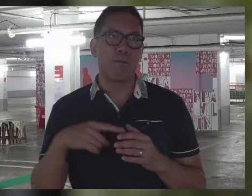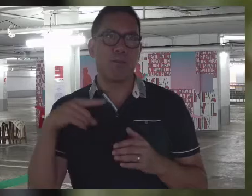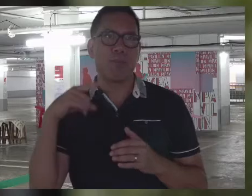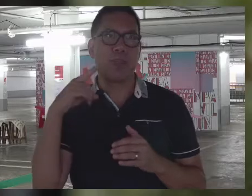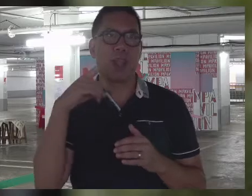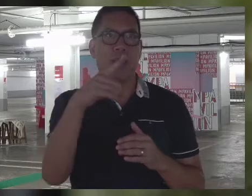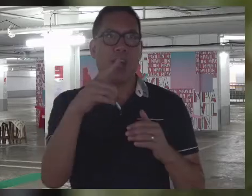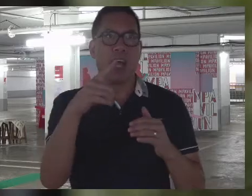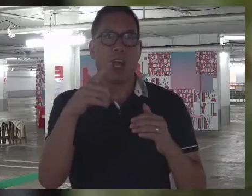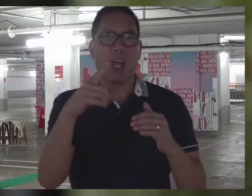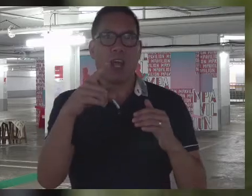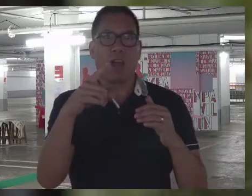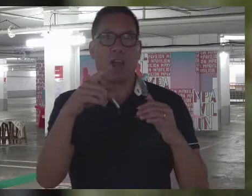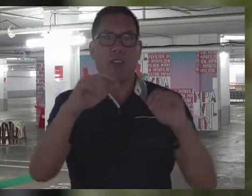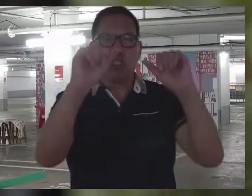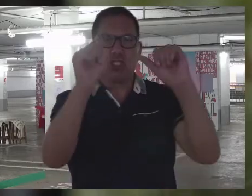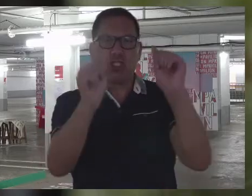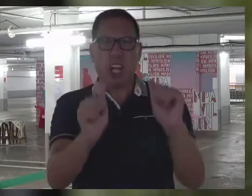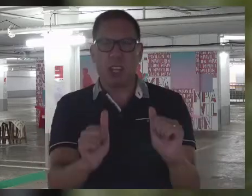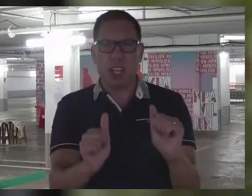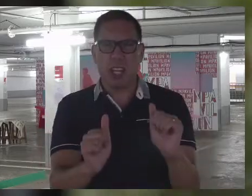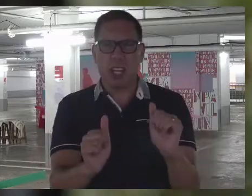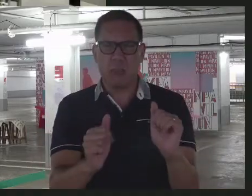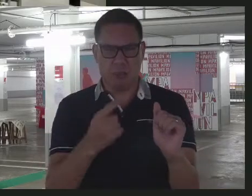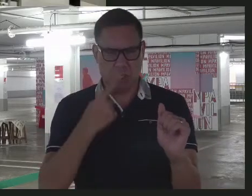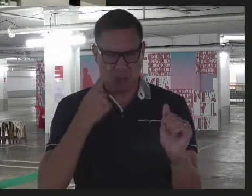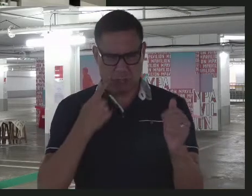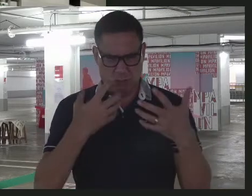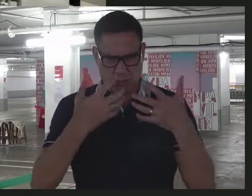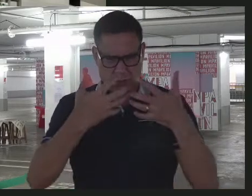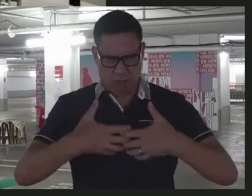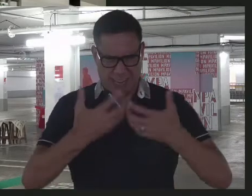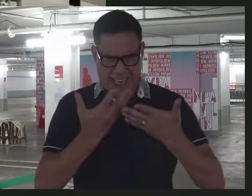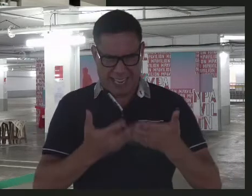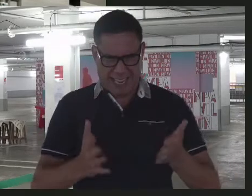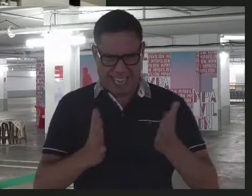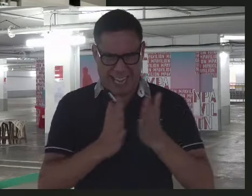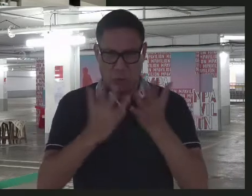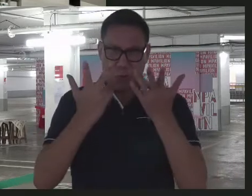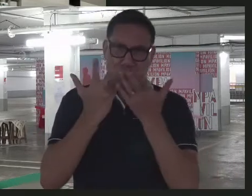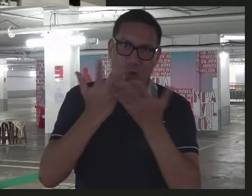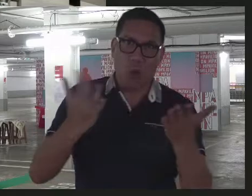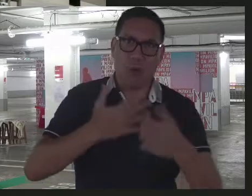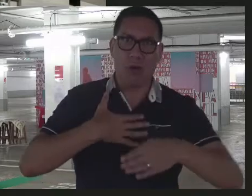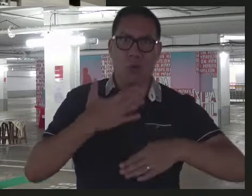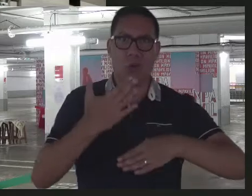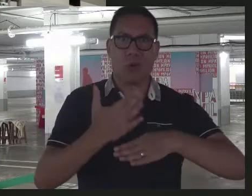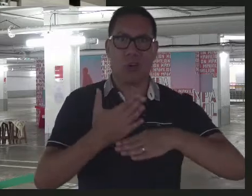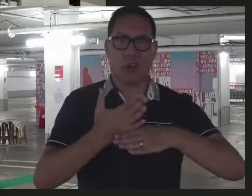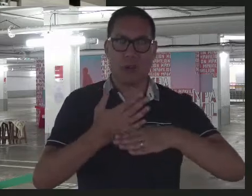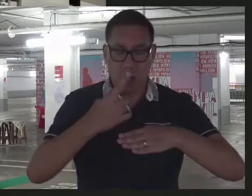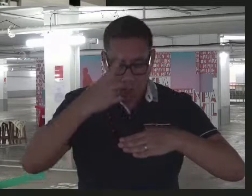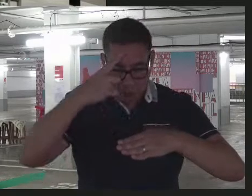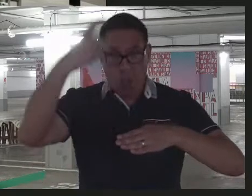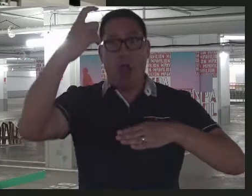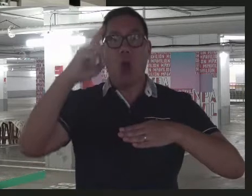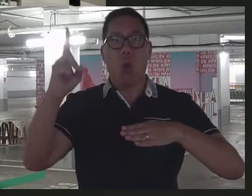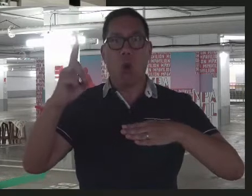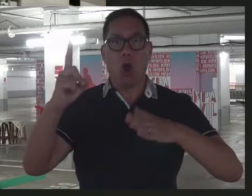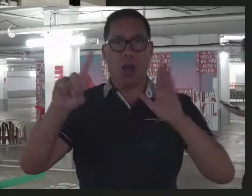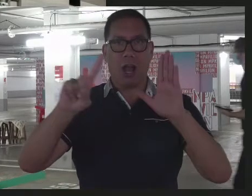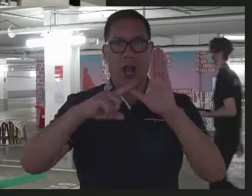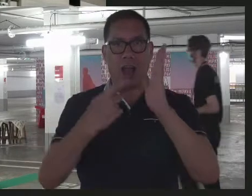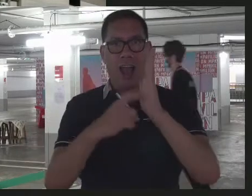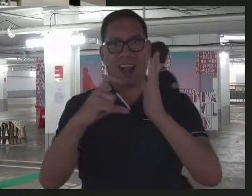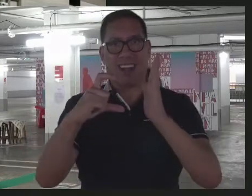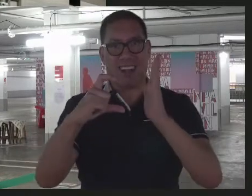shape. It was a bit of a battle to kind of work out how to present the work, and I arrived on this idea of the arc, because